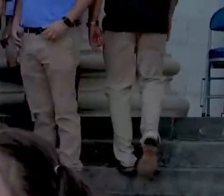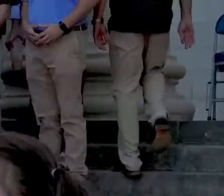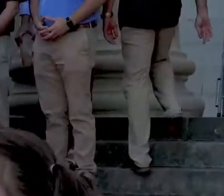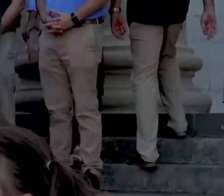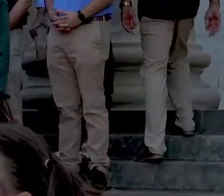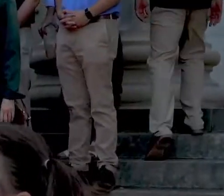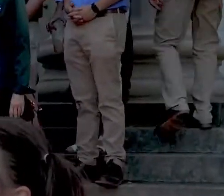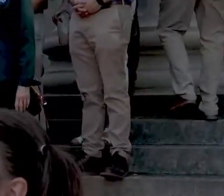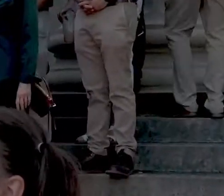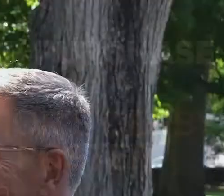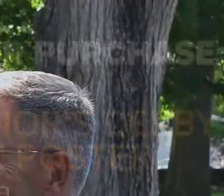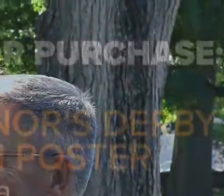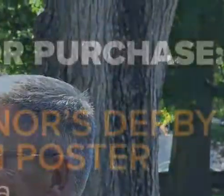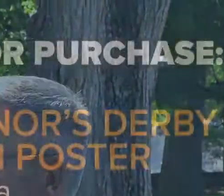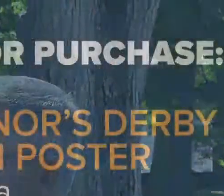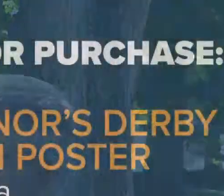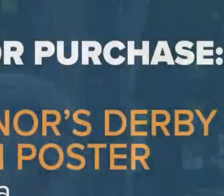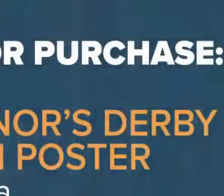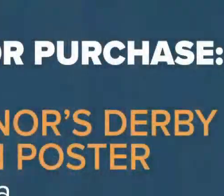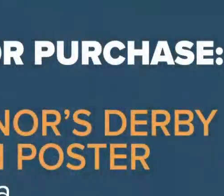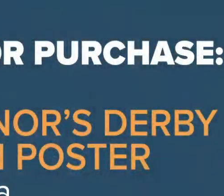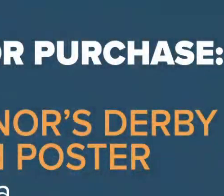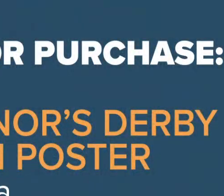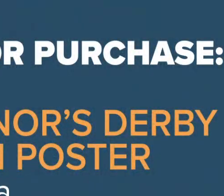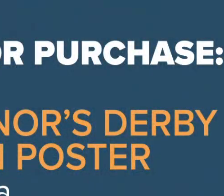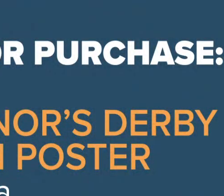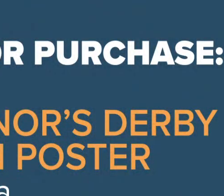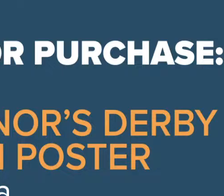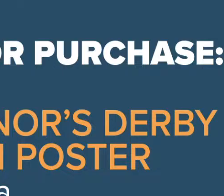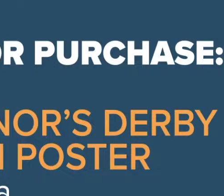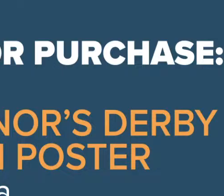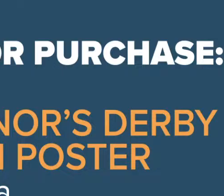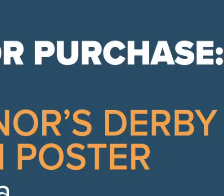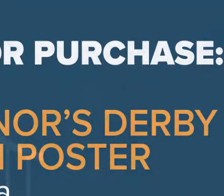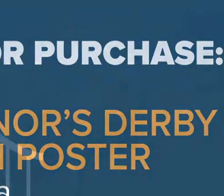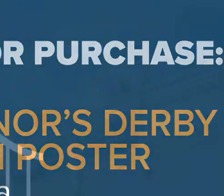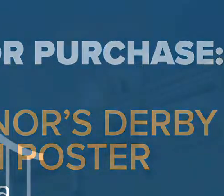experiences to families near and far.